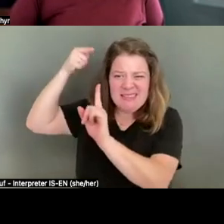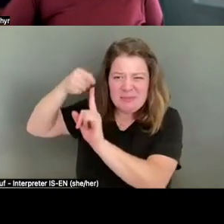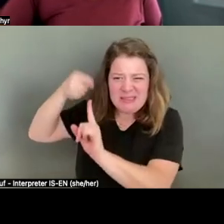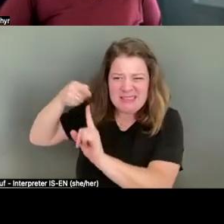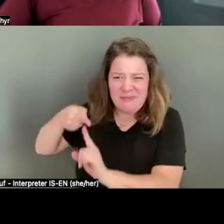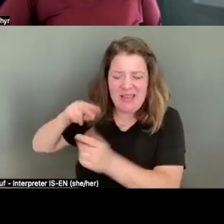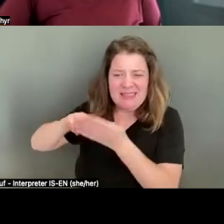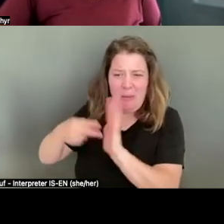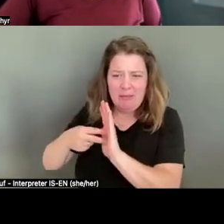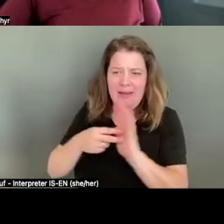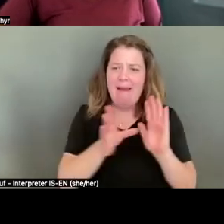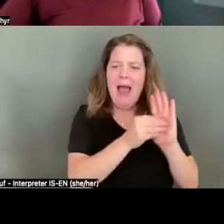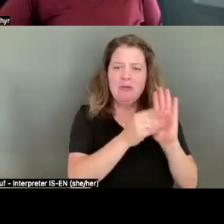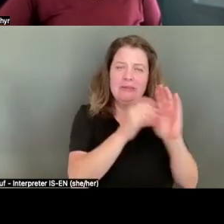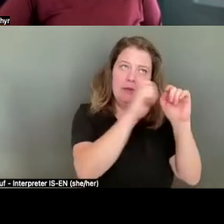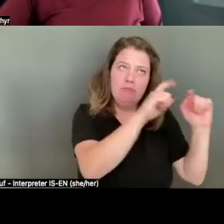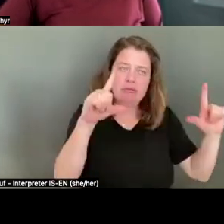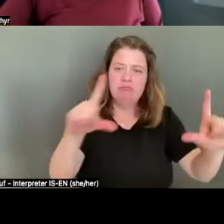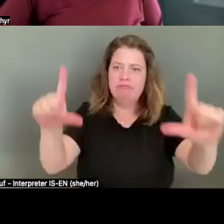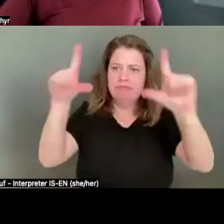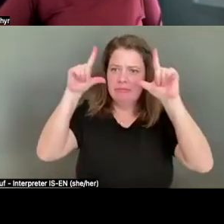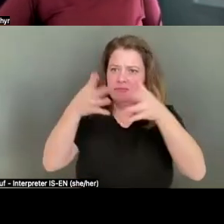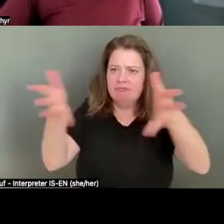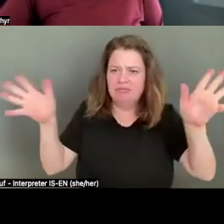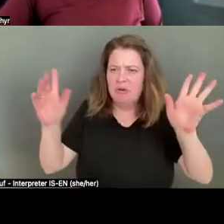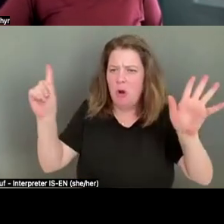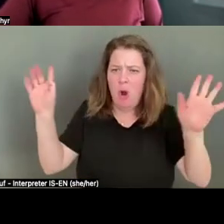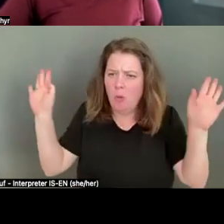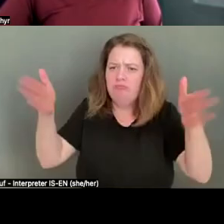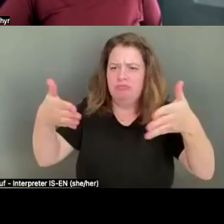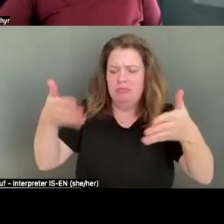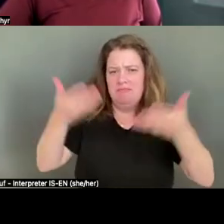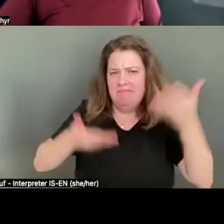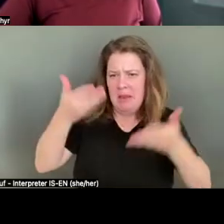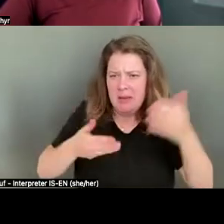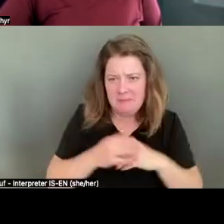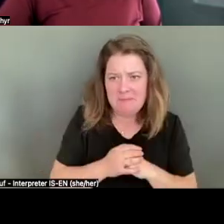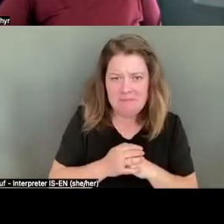meanings more systematically, which would align with